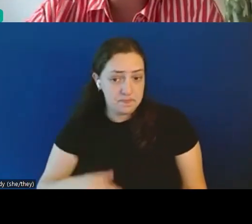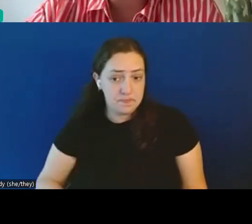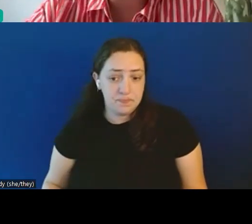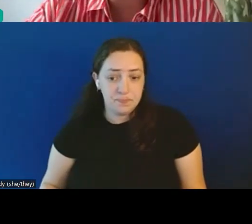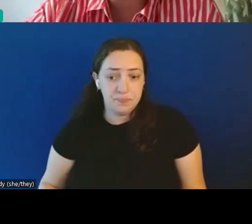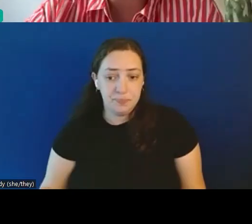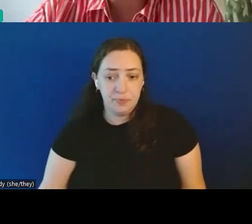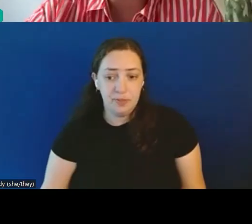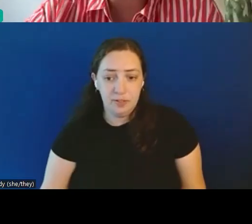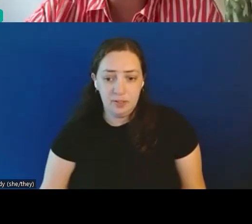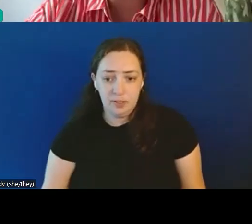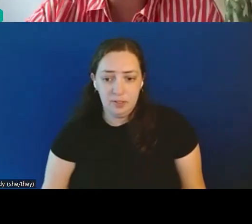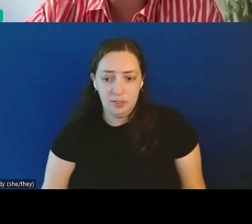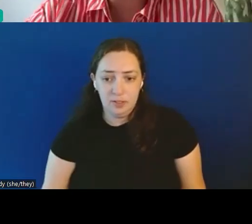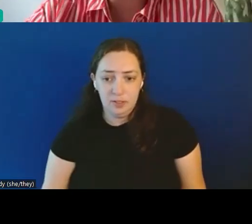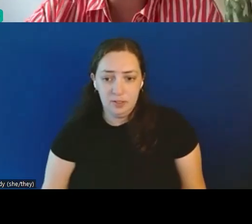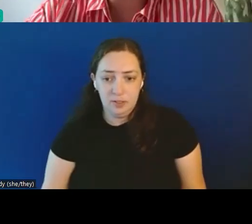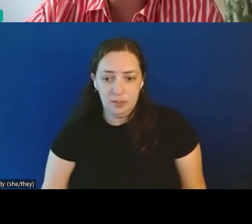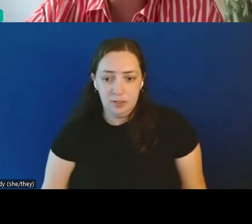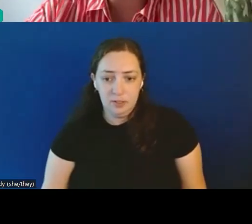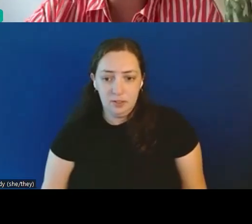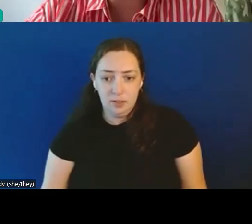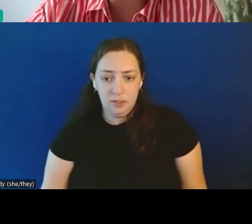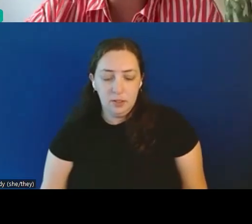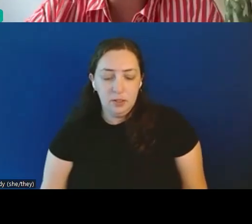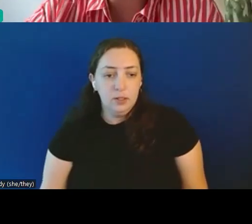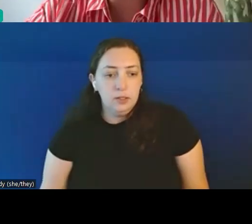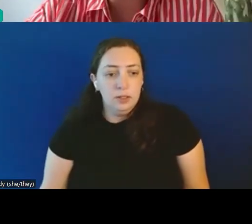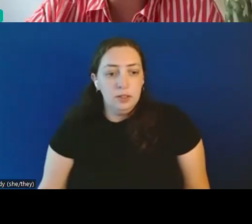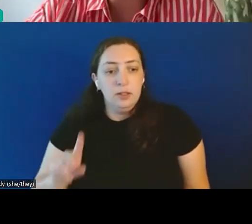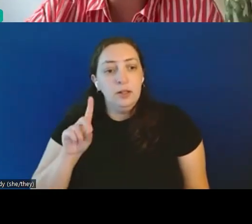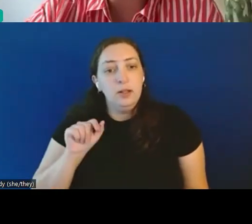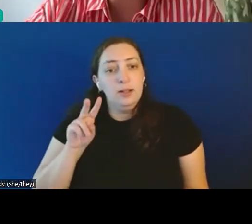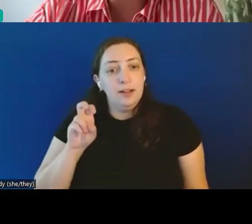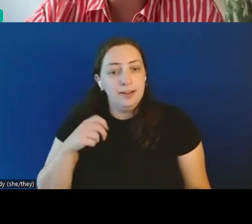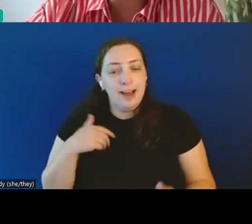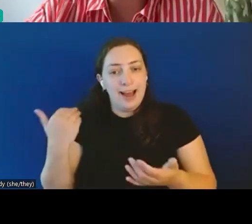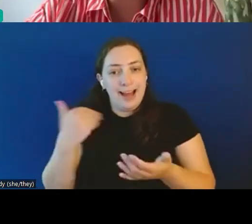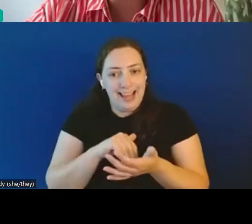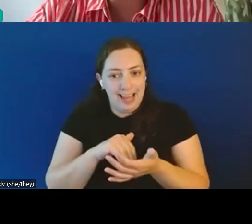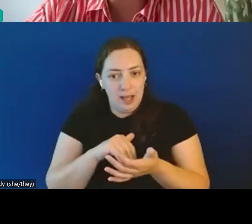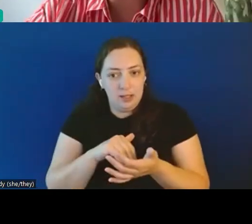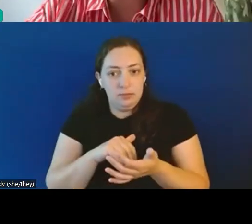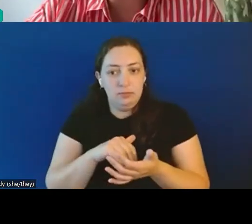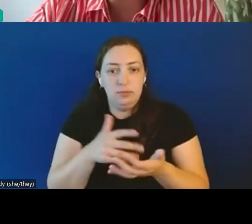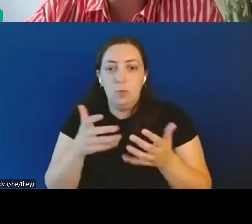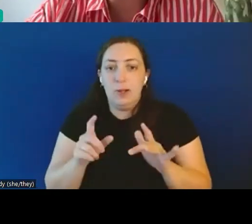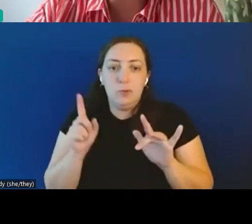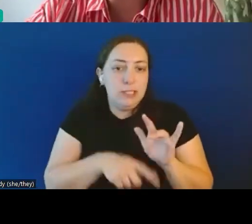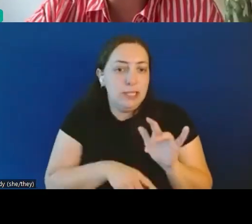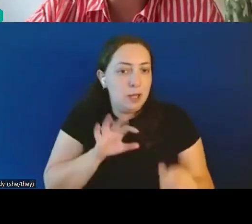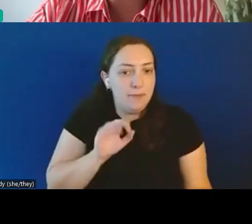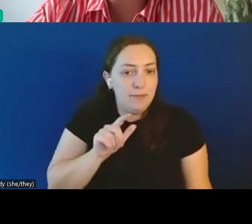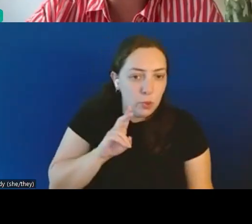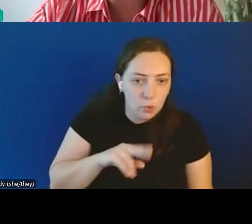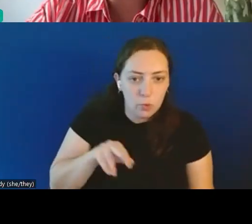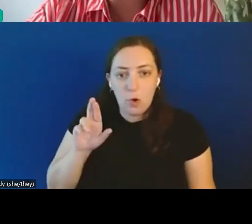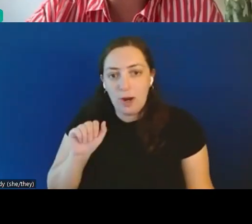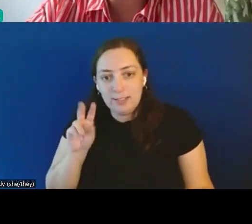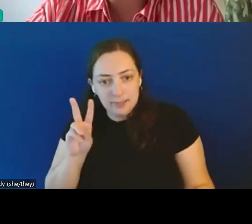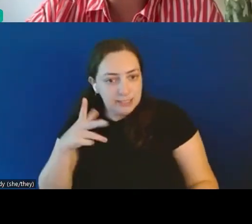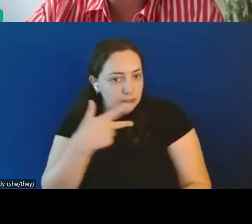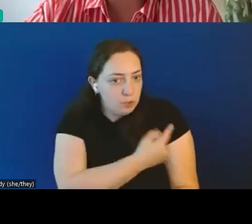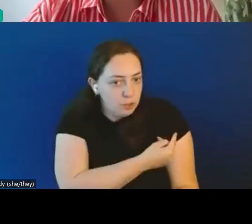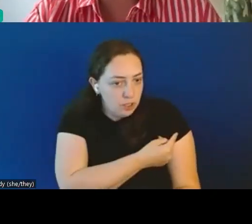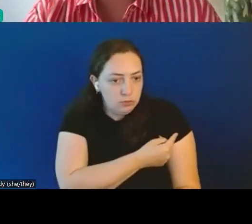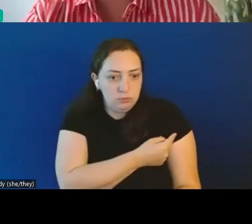Yeah, sure. So I'll start again by saying, so as not to skip over flu and RSV immunizations,